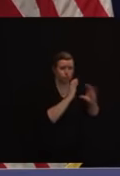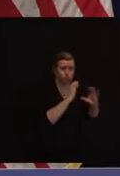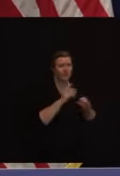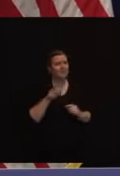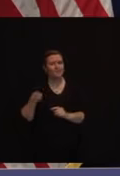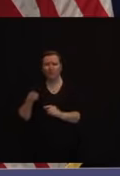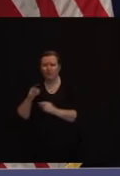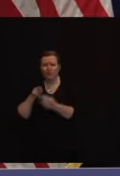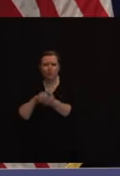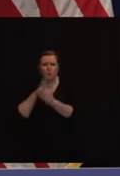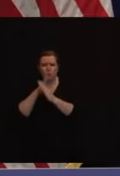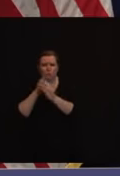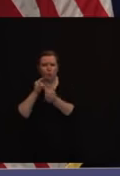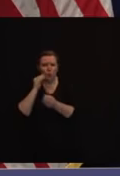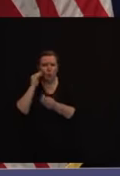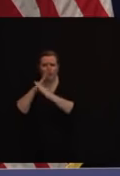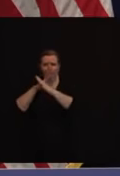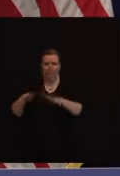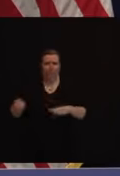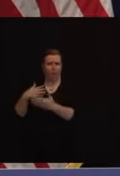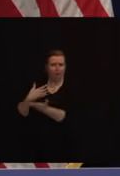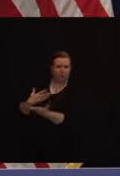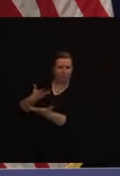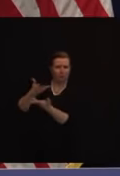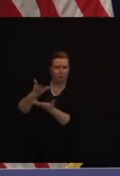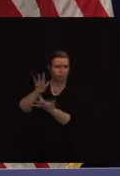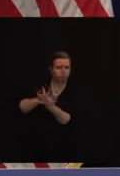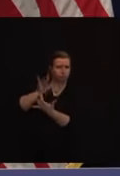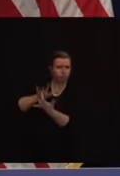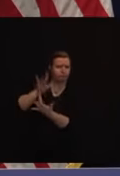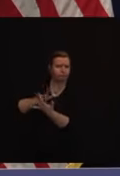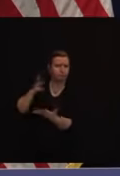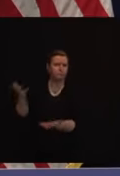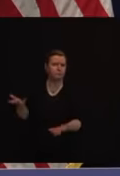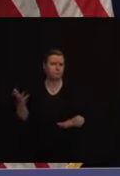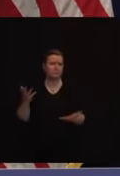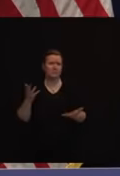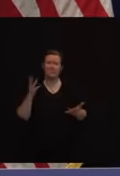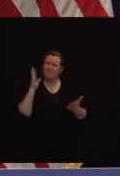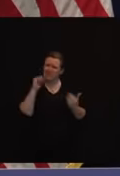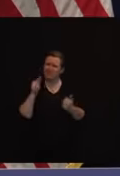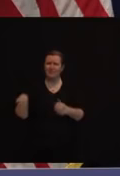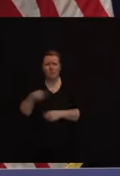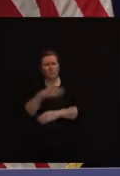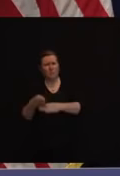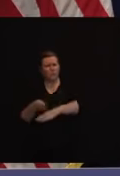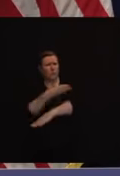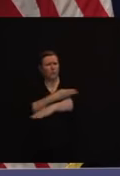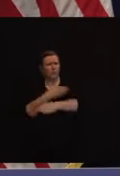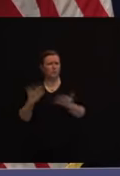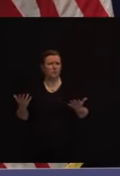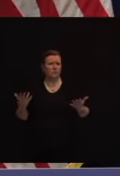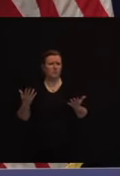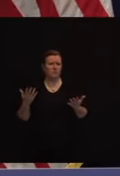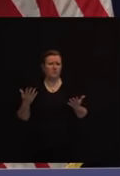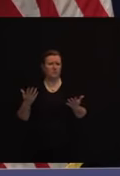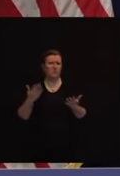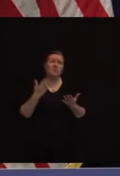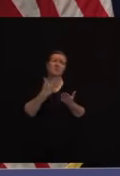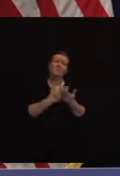the association that represents them. And we expect more and better. Are there good apples in this? Yes, there are. There